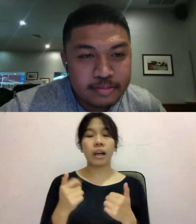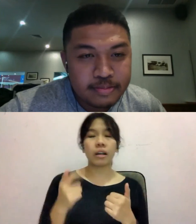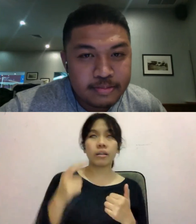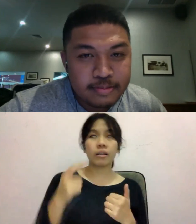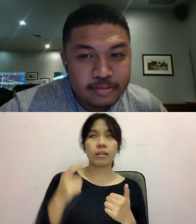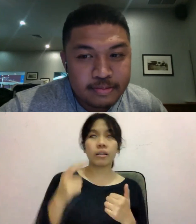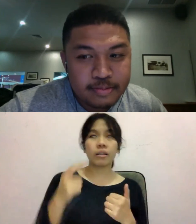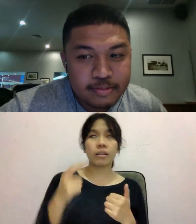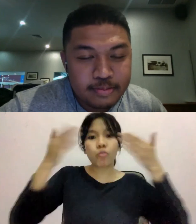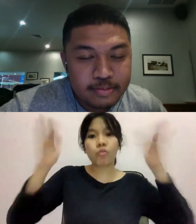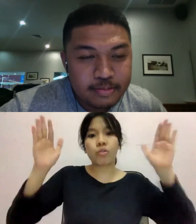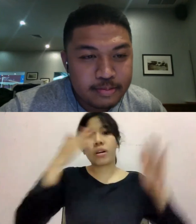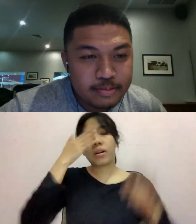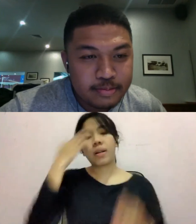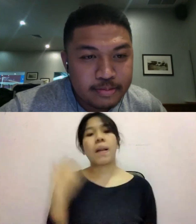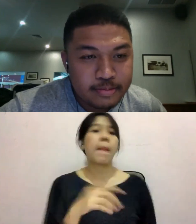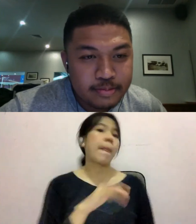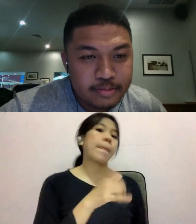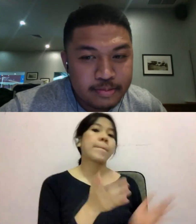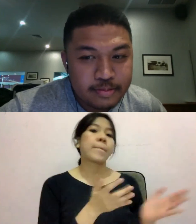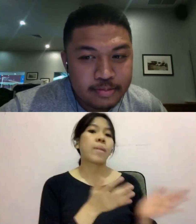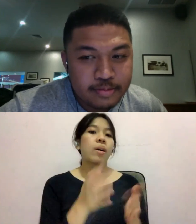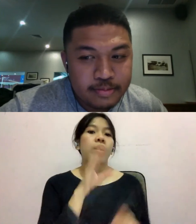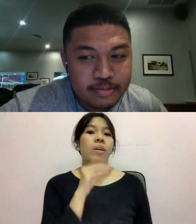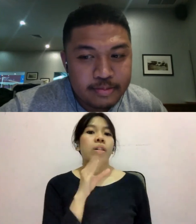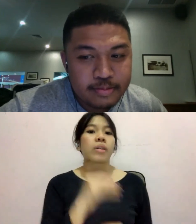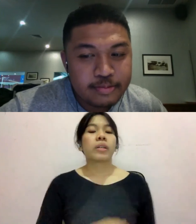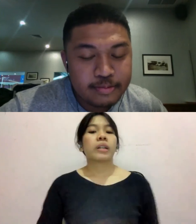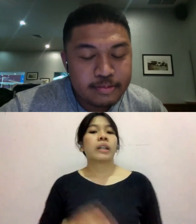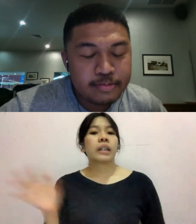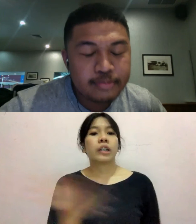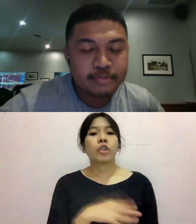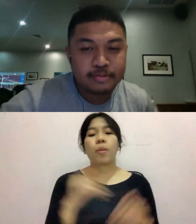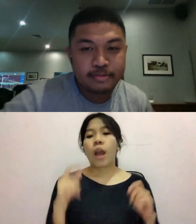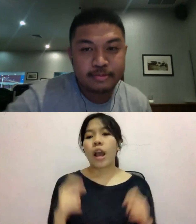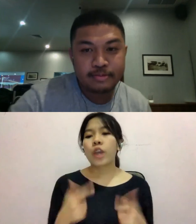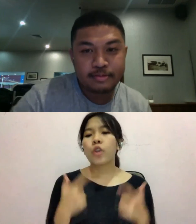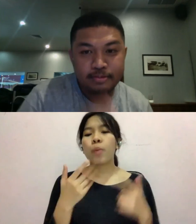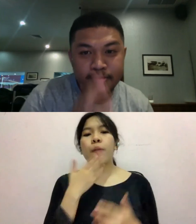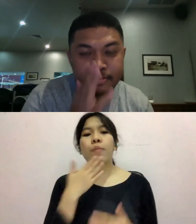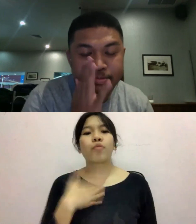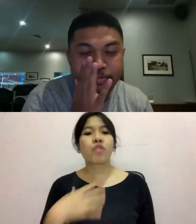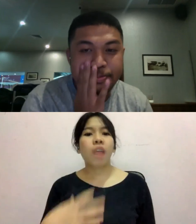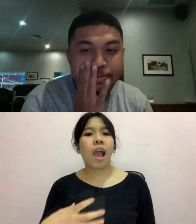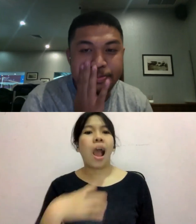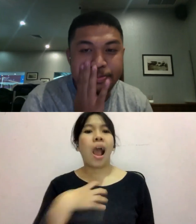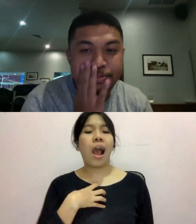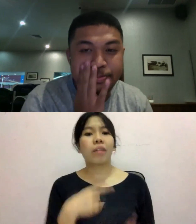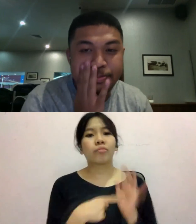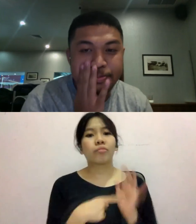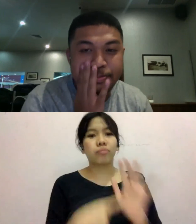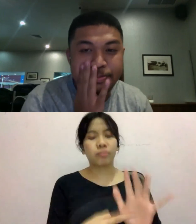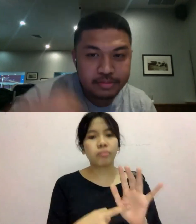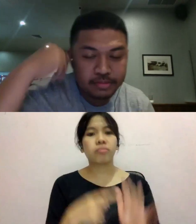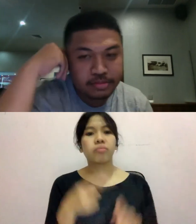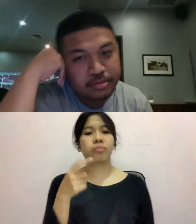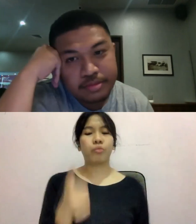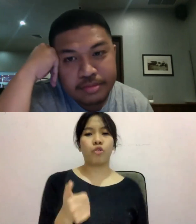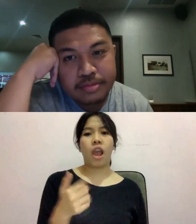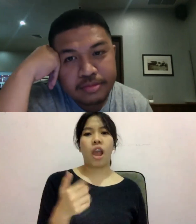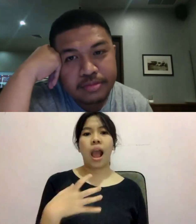And every little thing matters, right? Because it accumulates as well. It brings attention, and it also builds